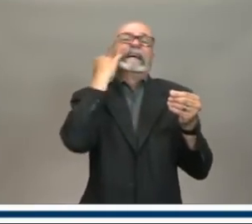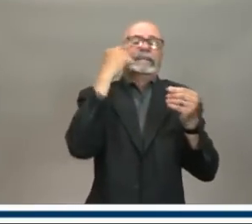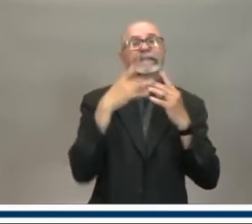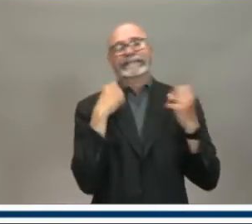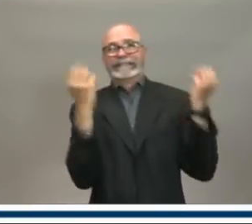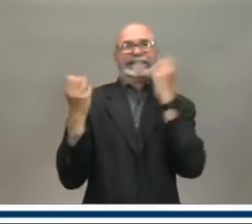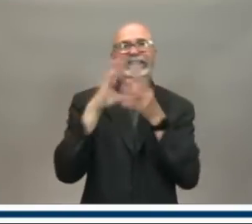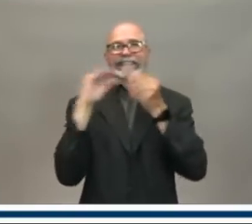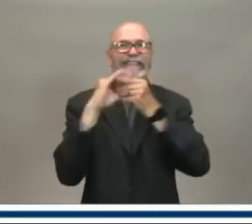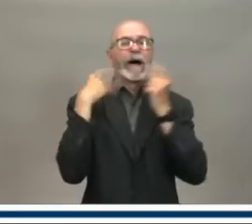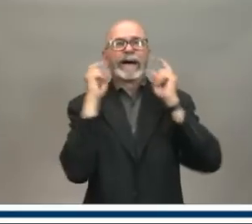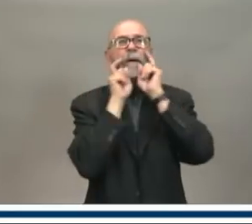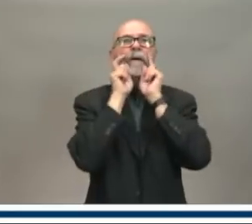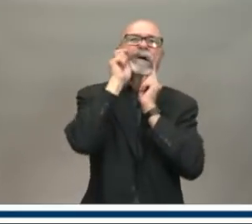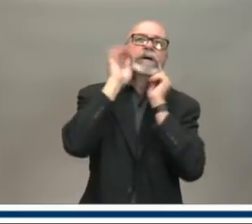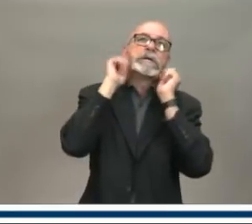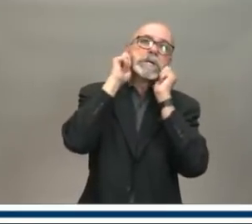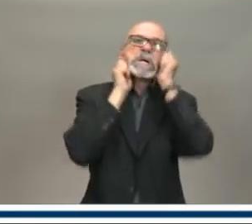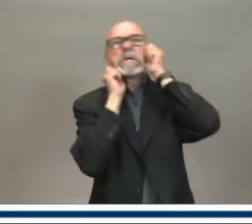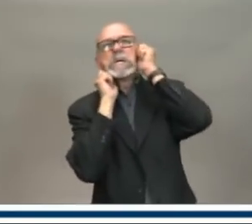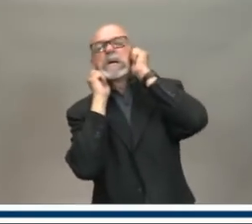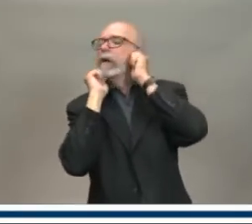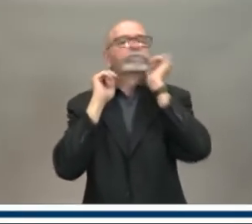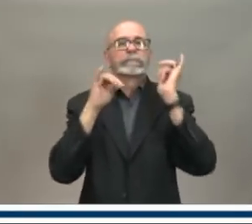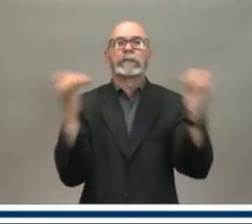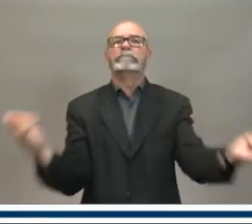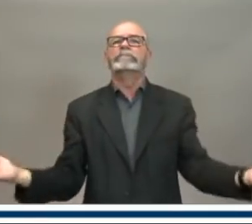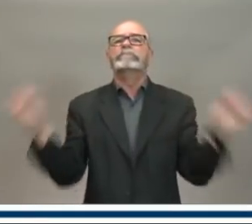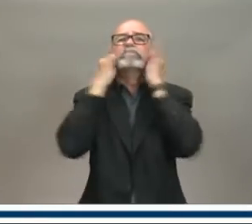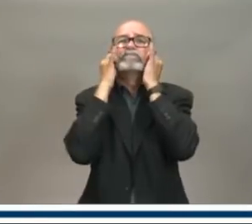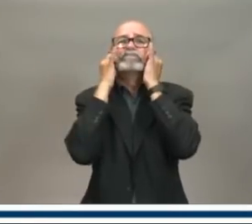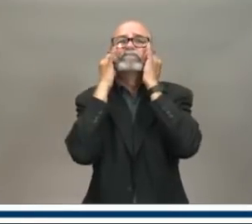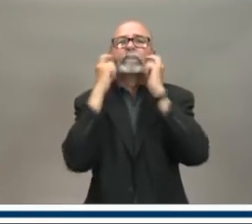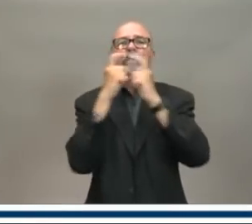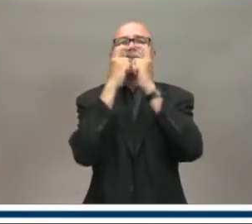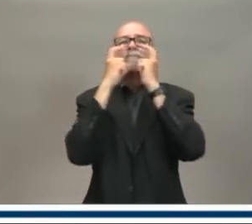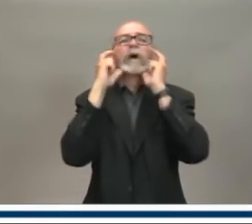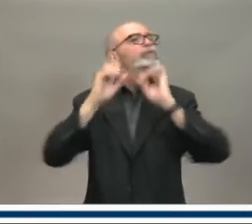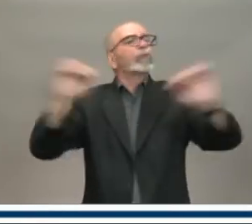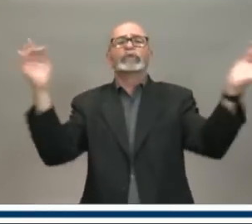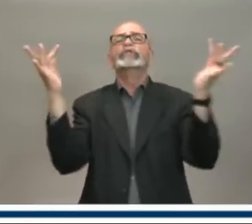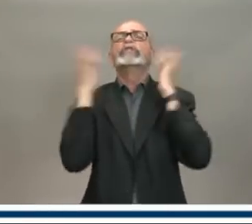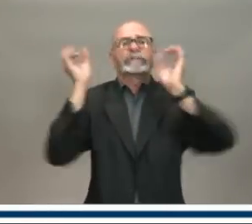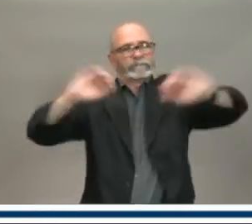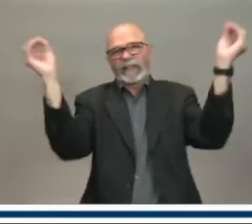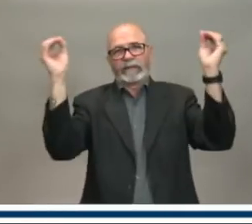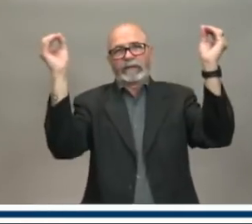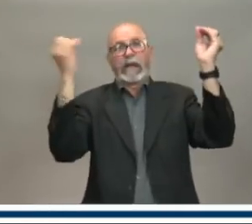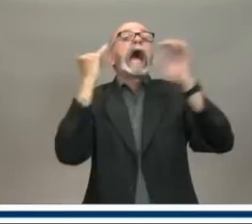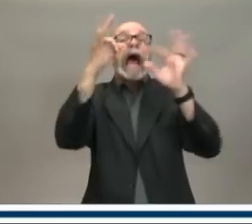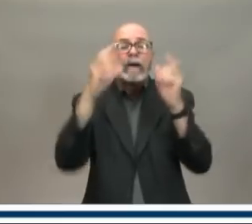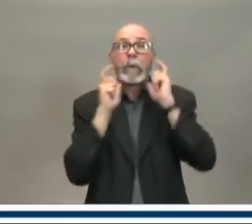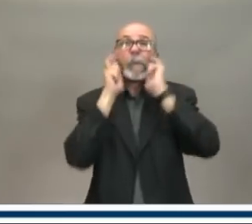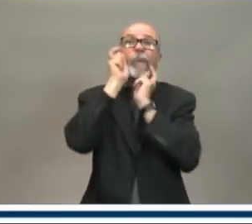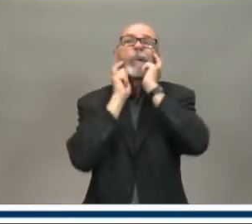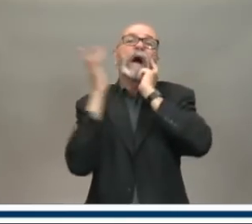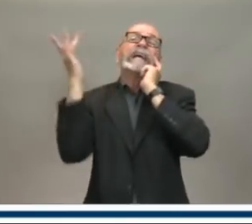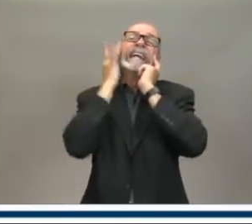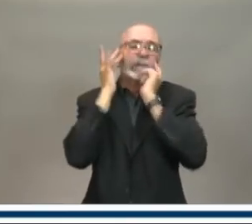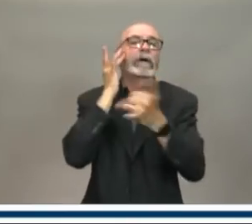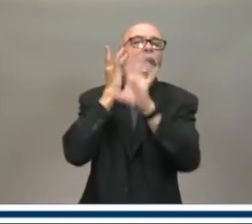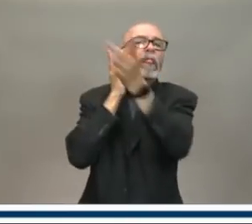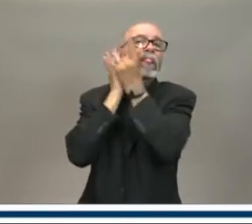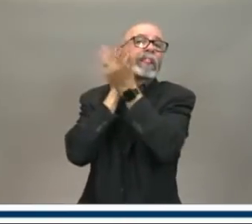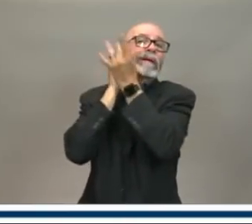once the mask is on, you got to put it on properly and leave it there. And every time you touch your face, you're actually increasing the risk of maybe infecting